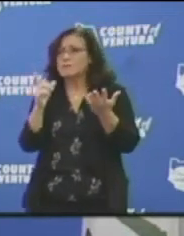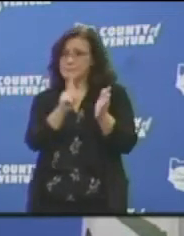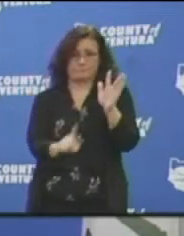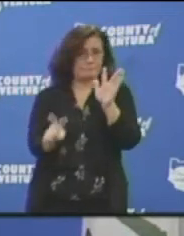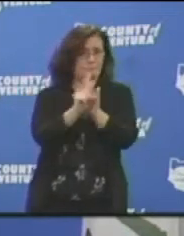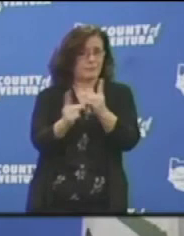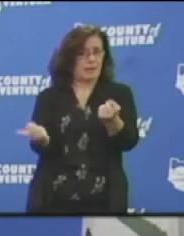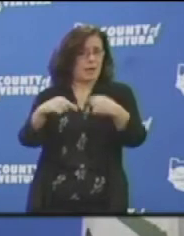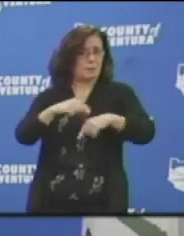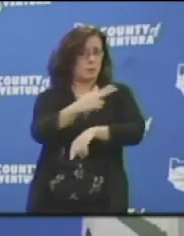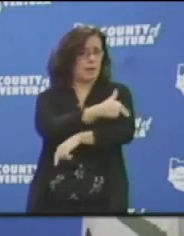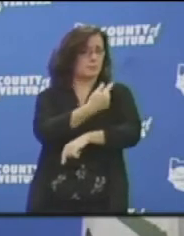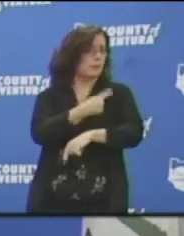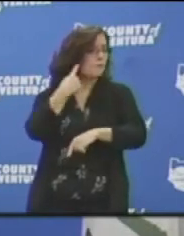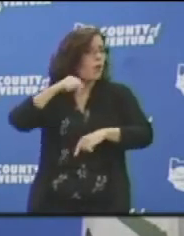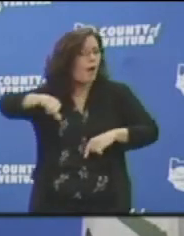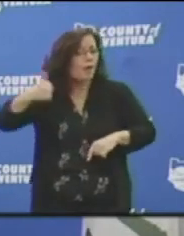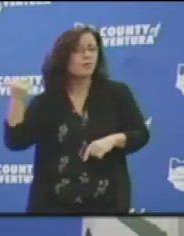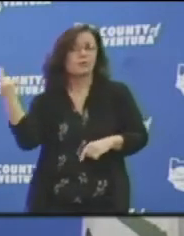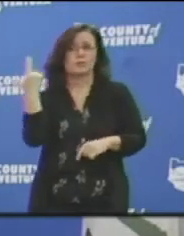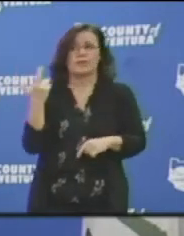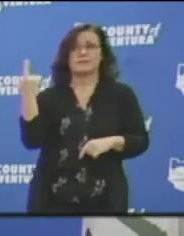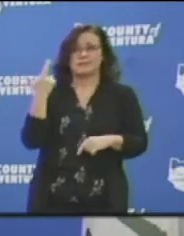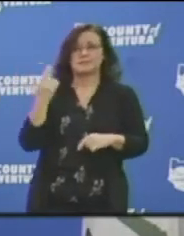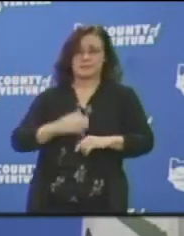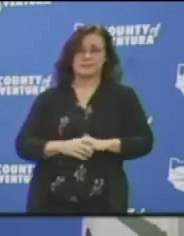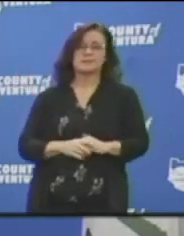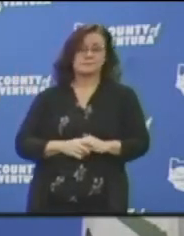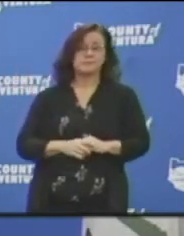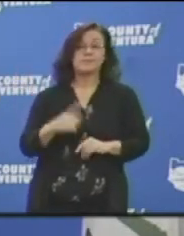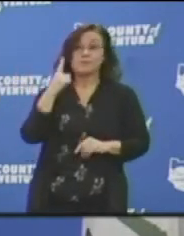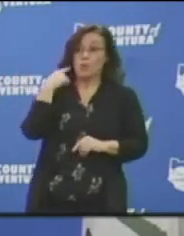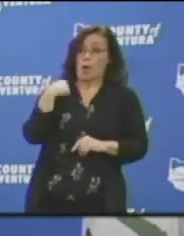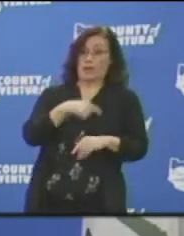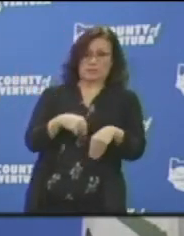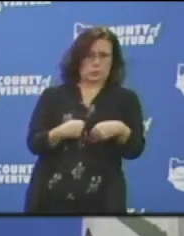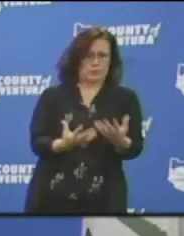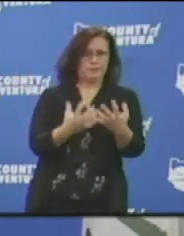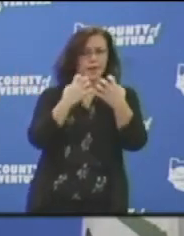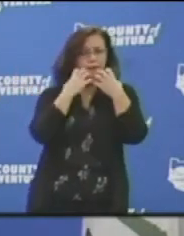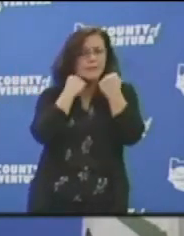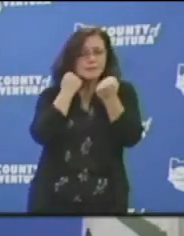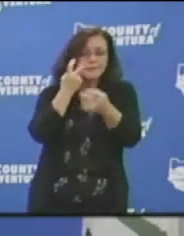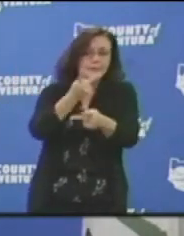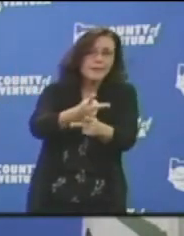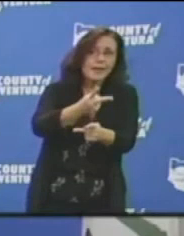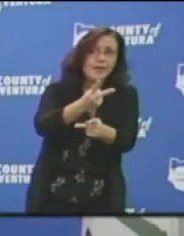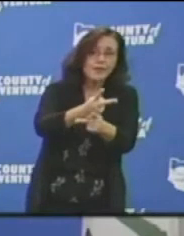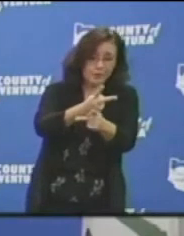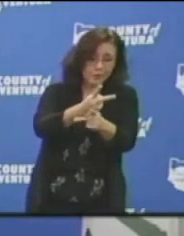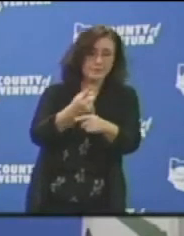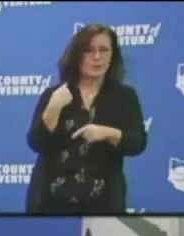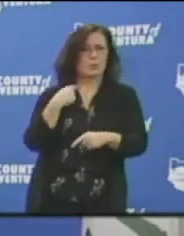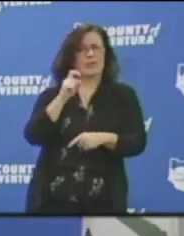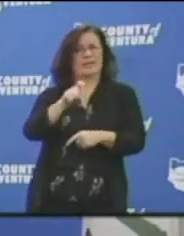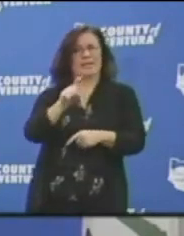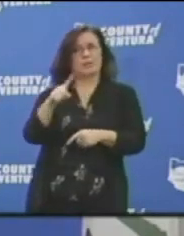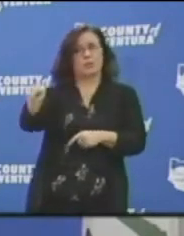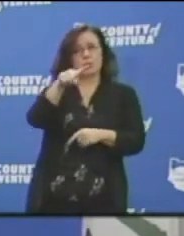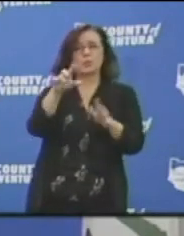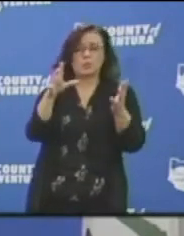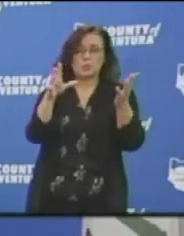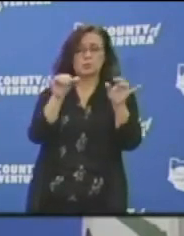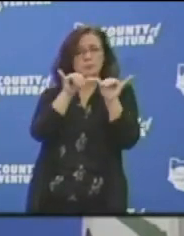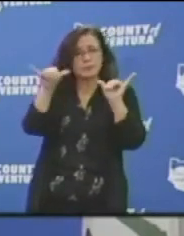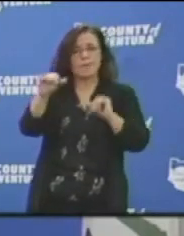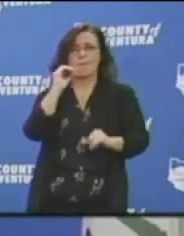illnesses. And in order for us to provide the best possible care, we need you to do your